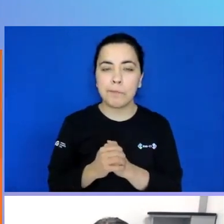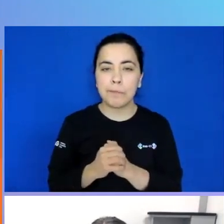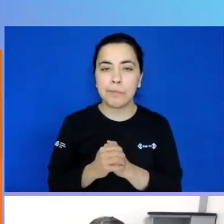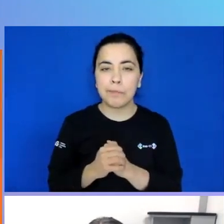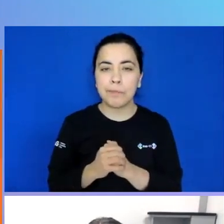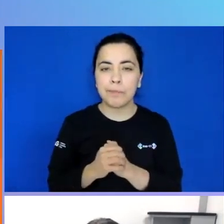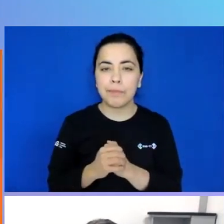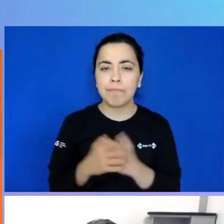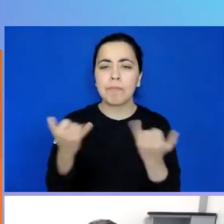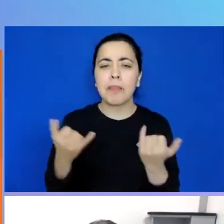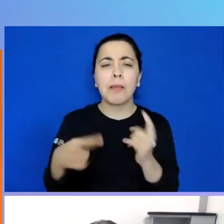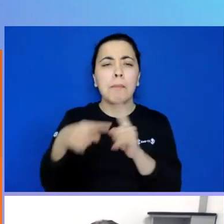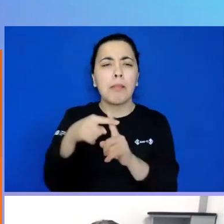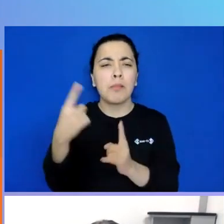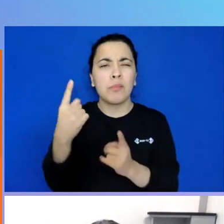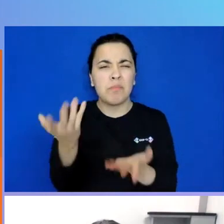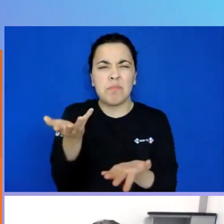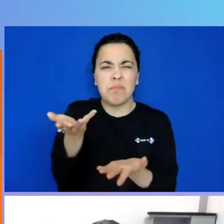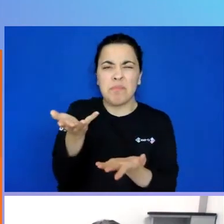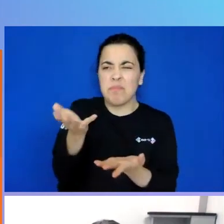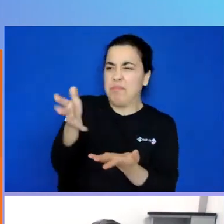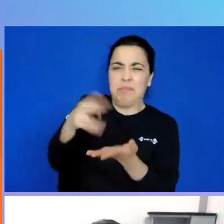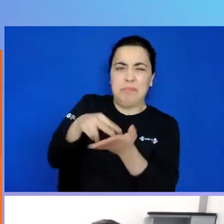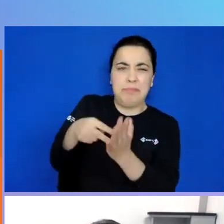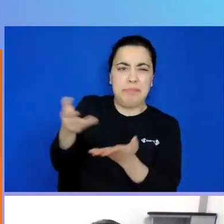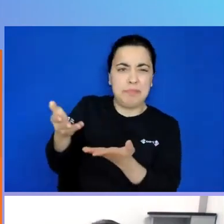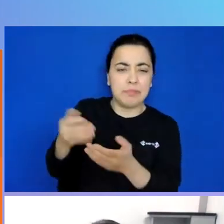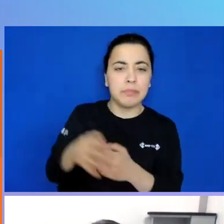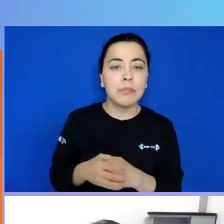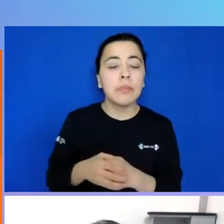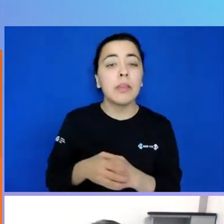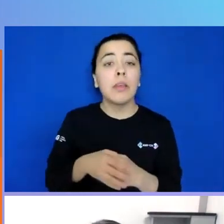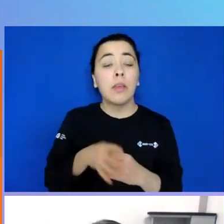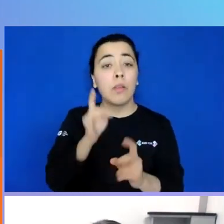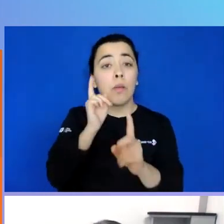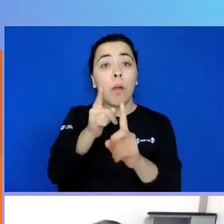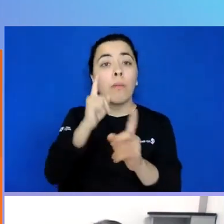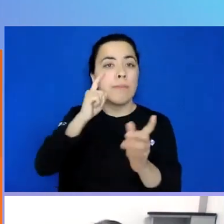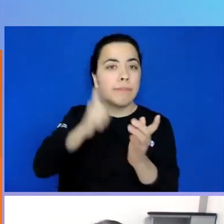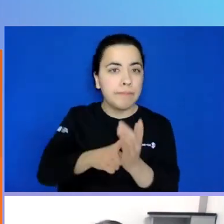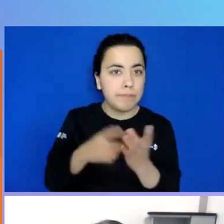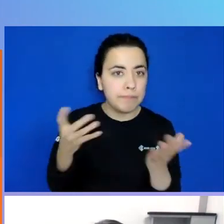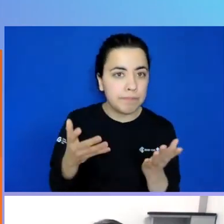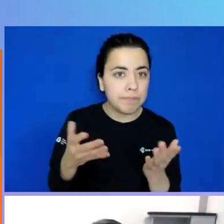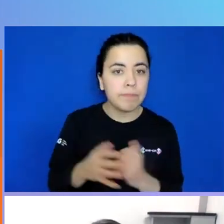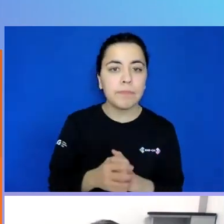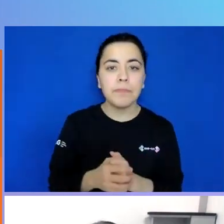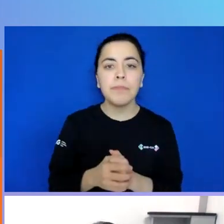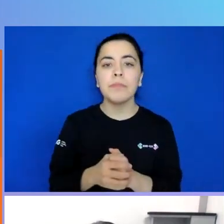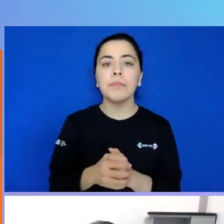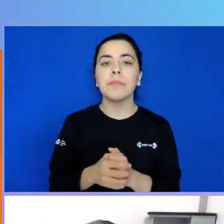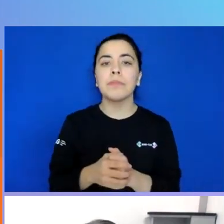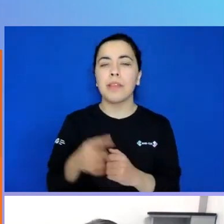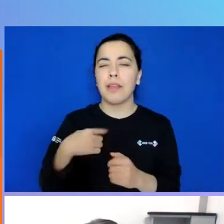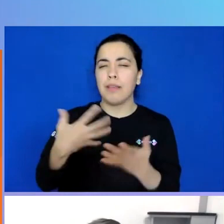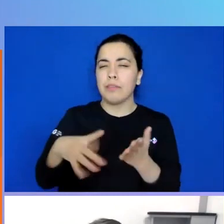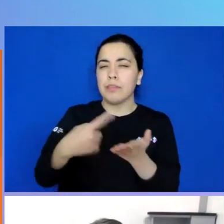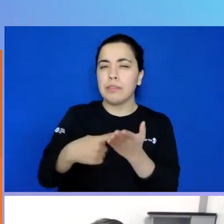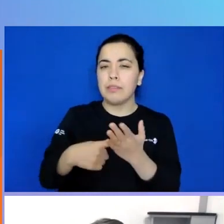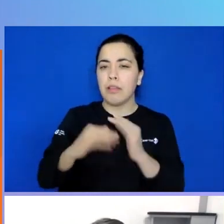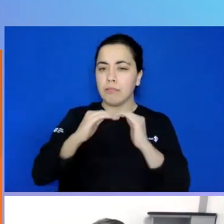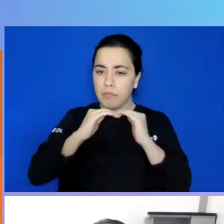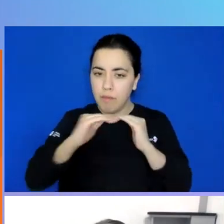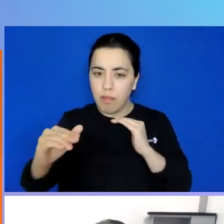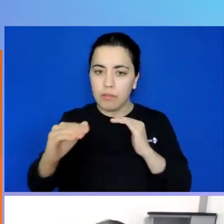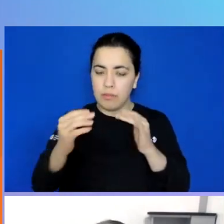what is the +1 method? Identifying the goal. So I talk about constants and linear